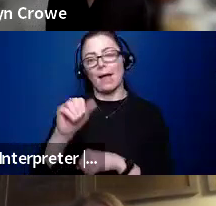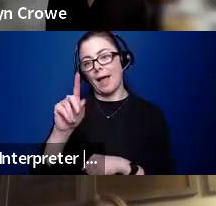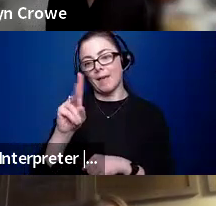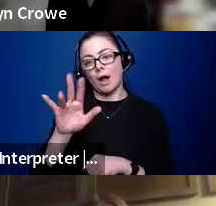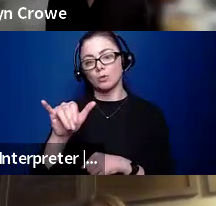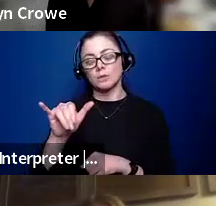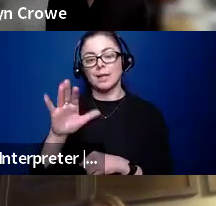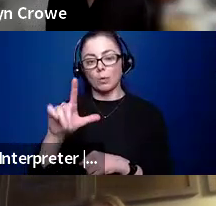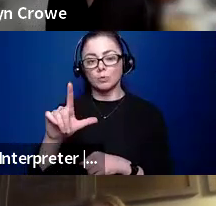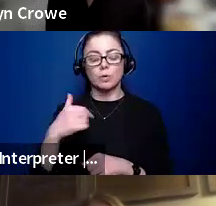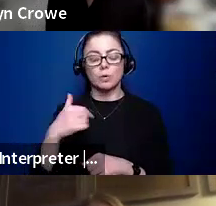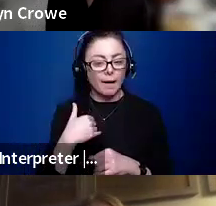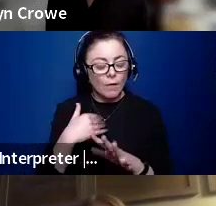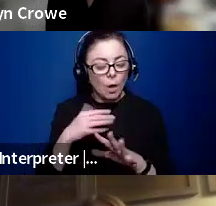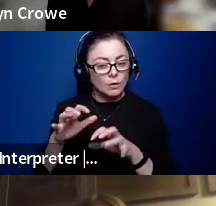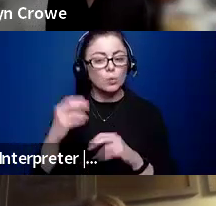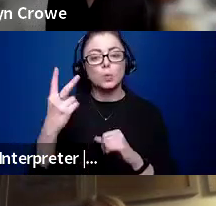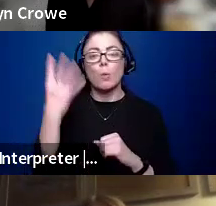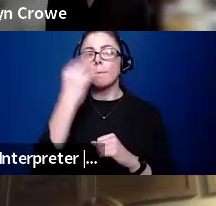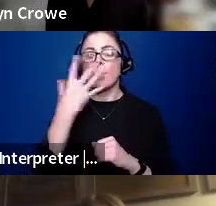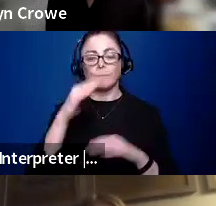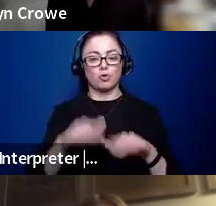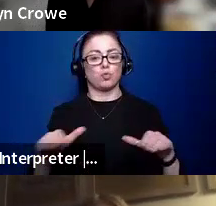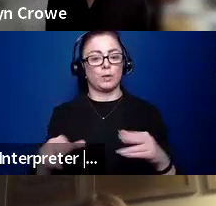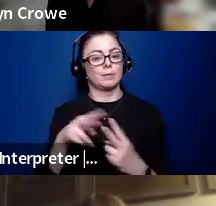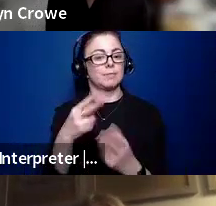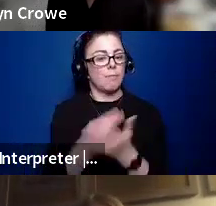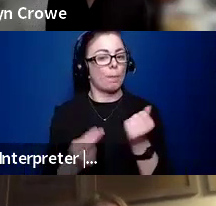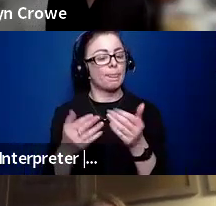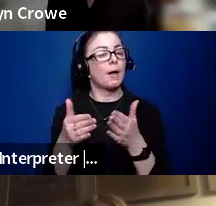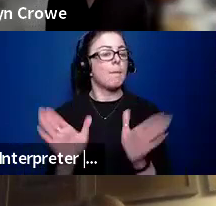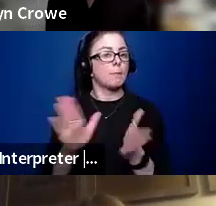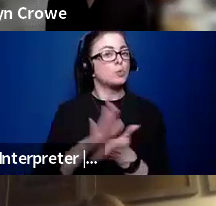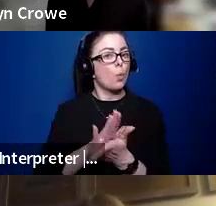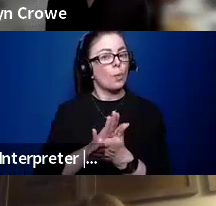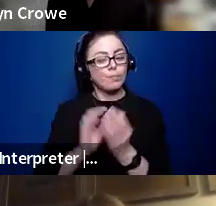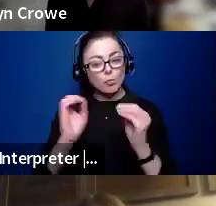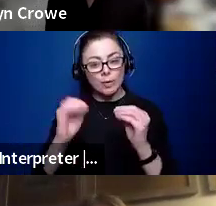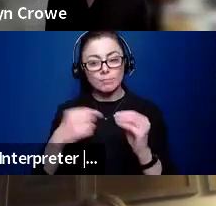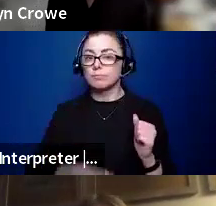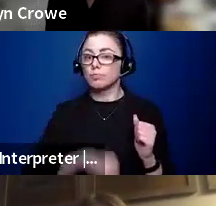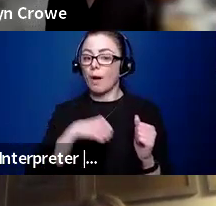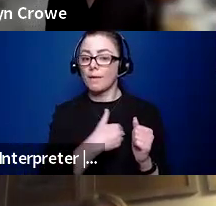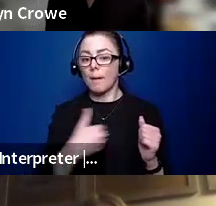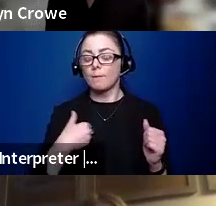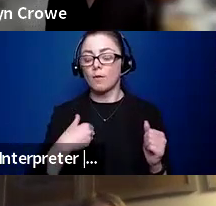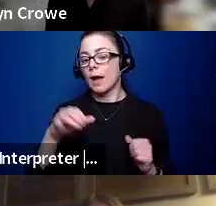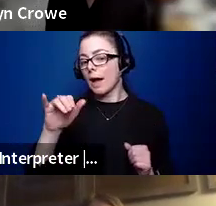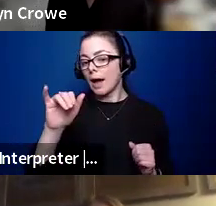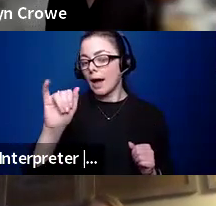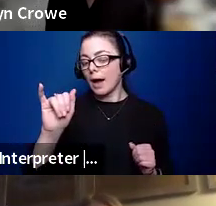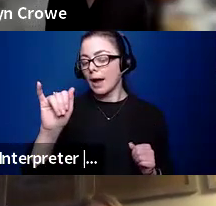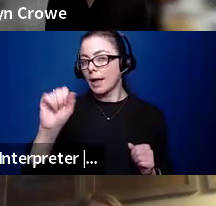2 beautiful children, both of who are public school educated. I'm a proud member of the ISEA,